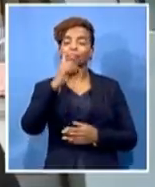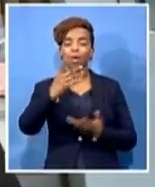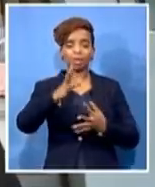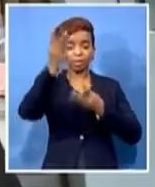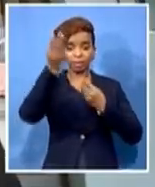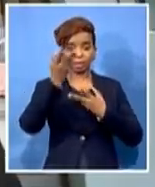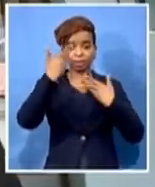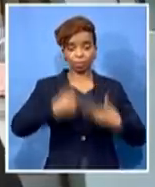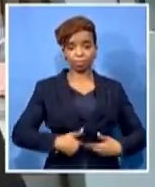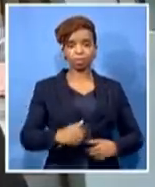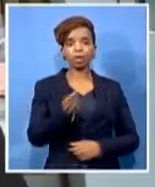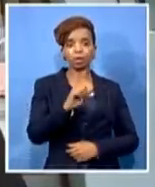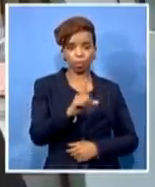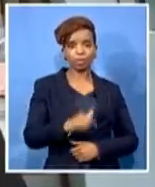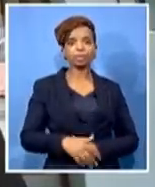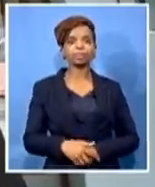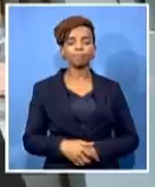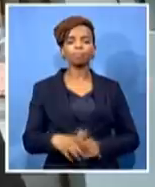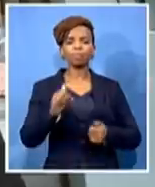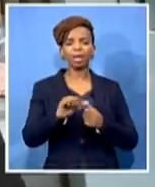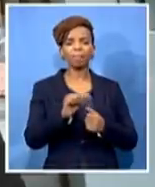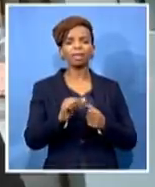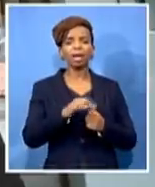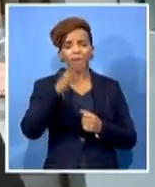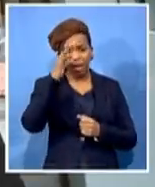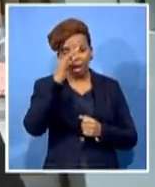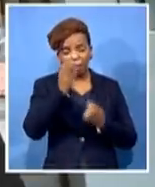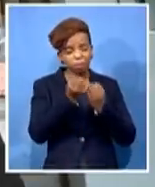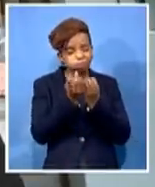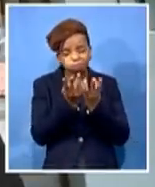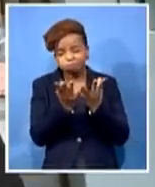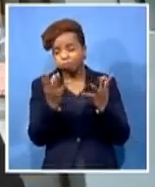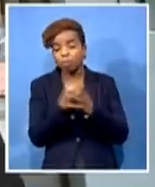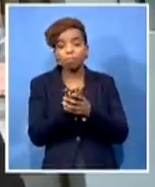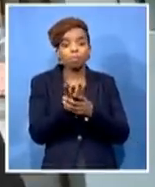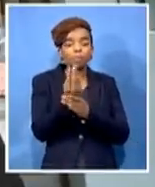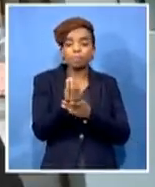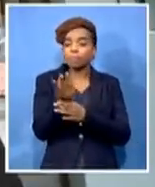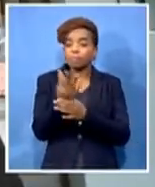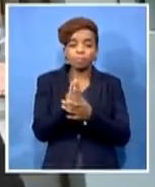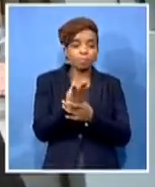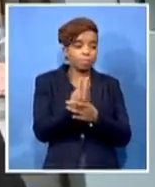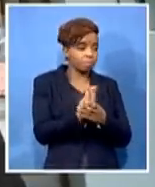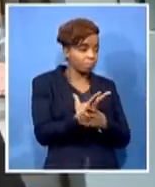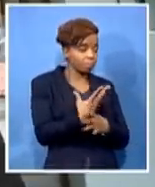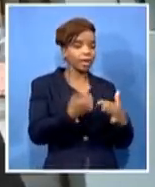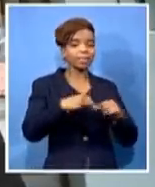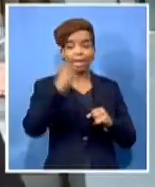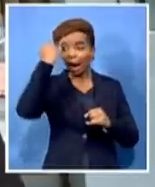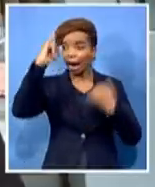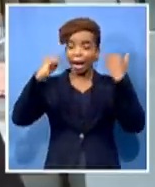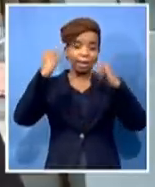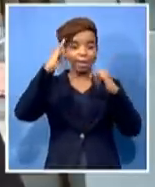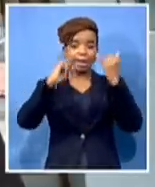bloom and 1,000 ideas contest, and nothing beats an idea whose time